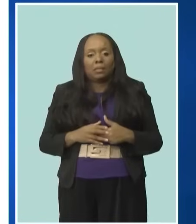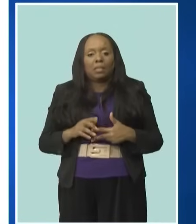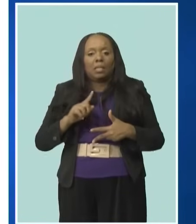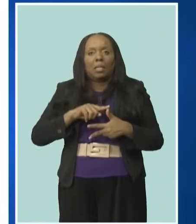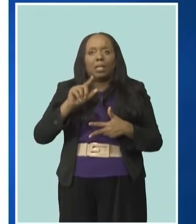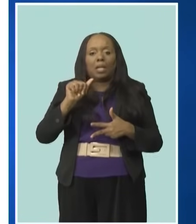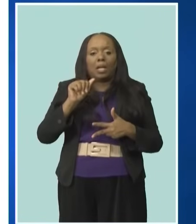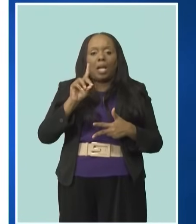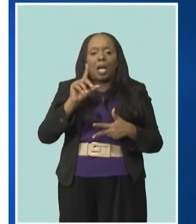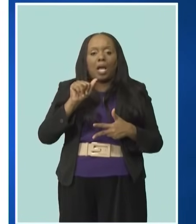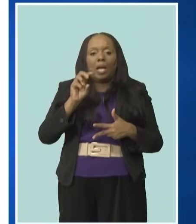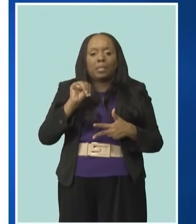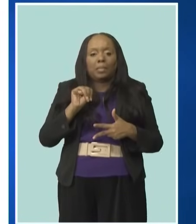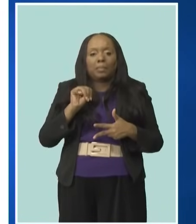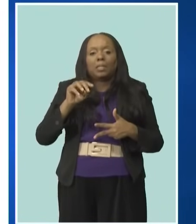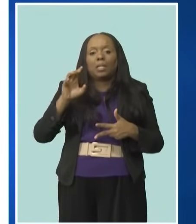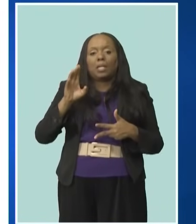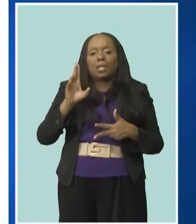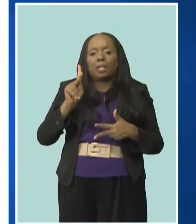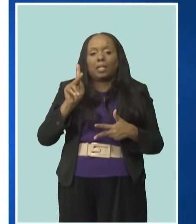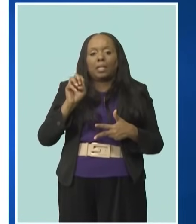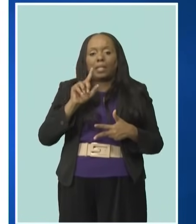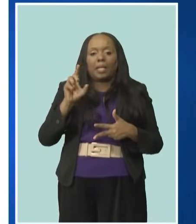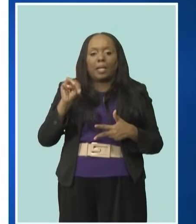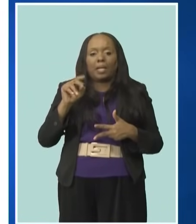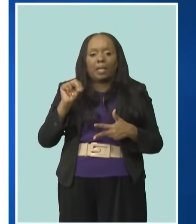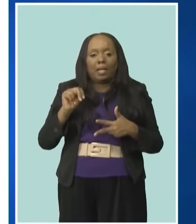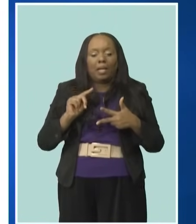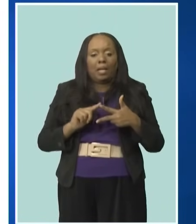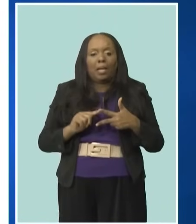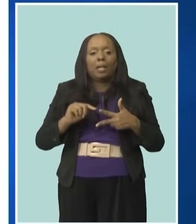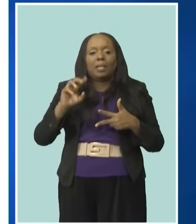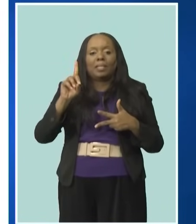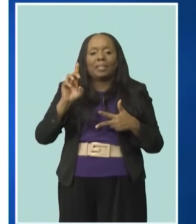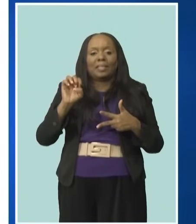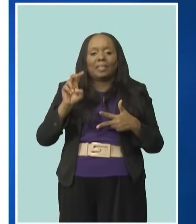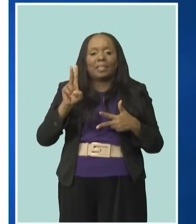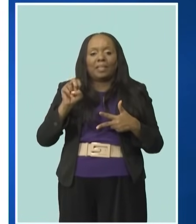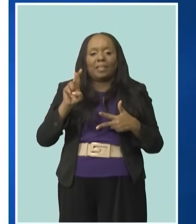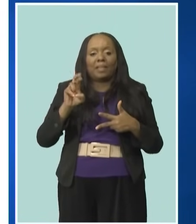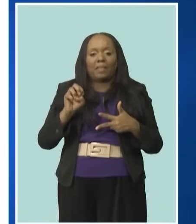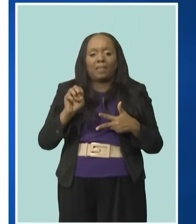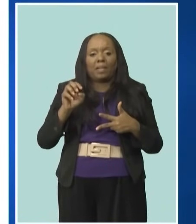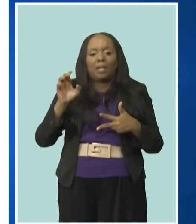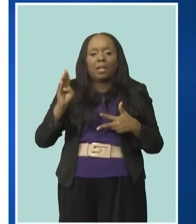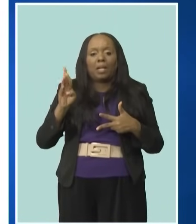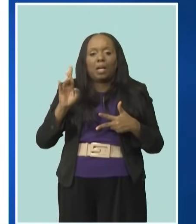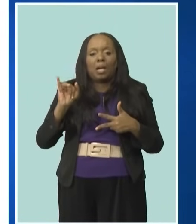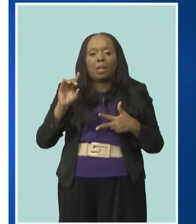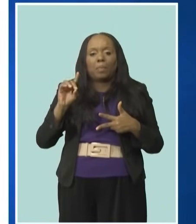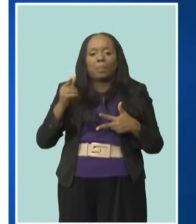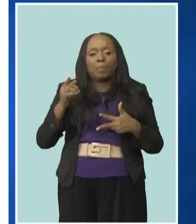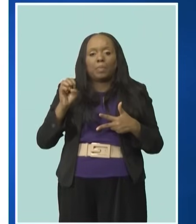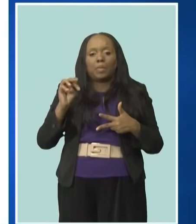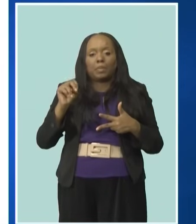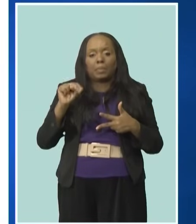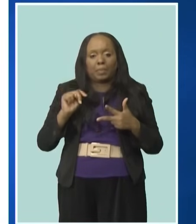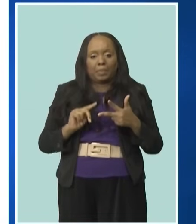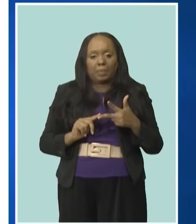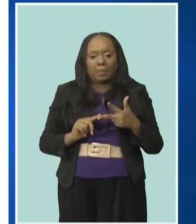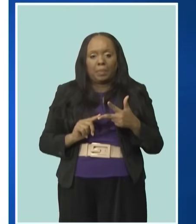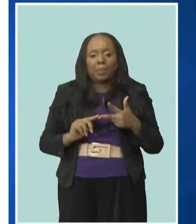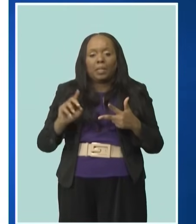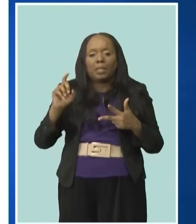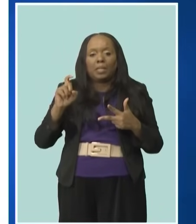Adam Brendan Kelman of Stewart Lodge, Tweedside Road, DeVere Adrian Jr. Bridgman of Glenderry Gap, Station